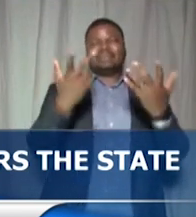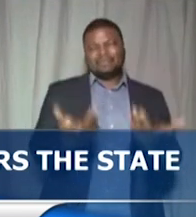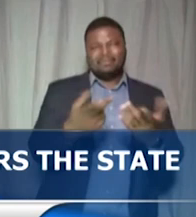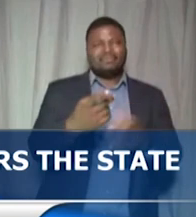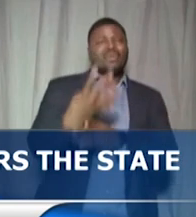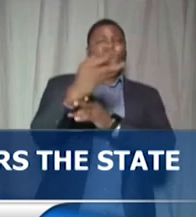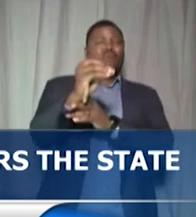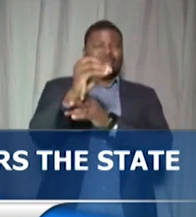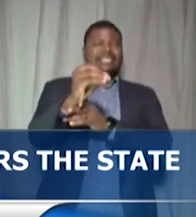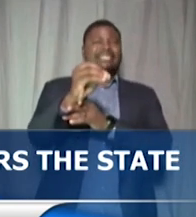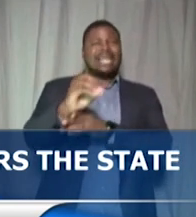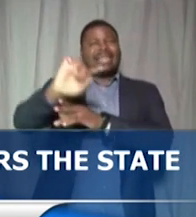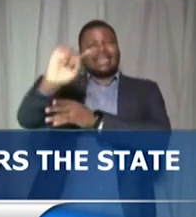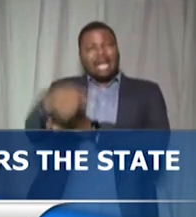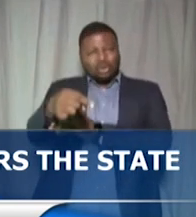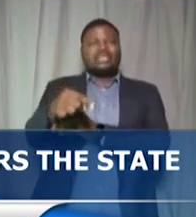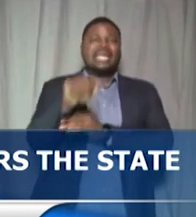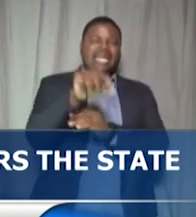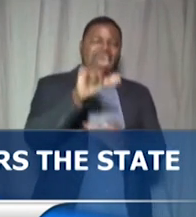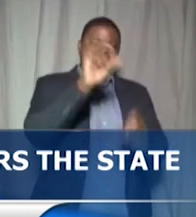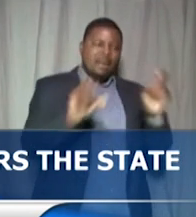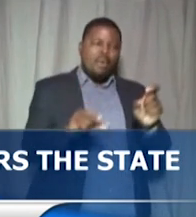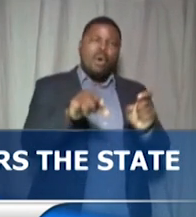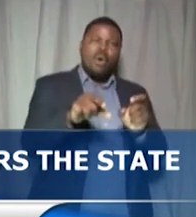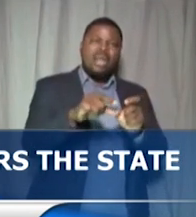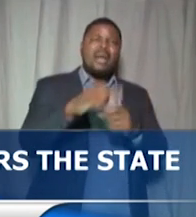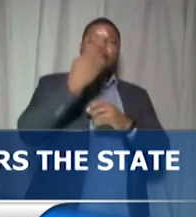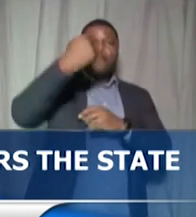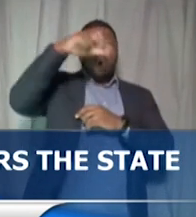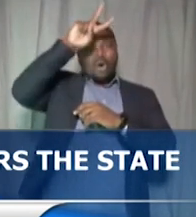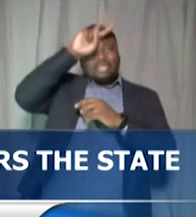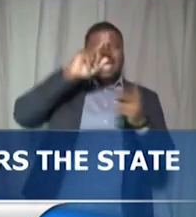Boksburg, Dobsonville, Kagiso, Khutsong, Krugersdorp.